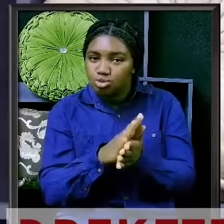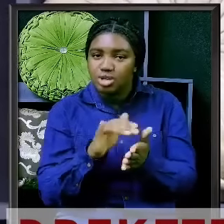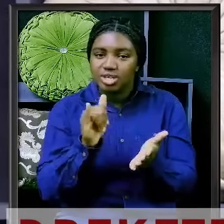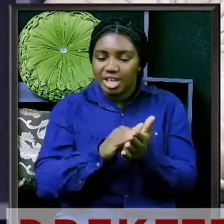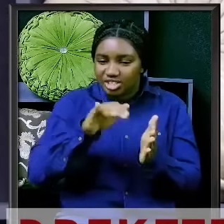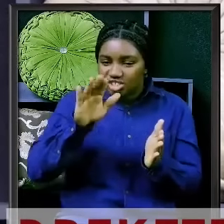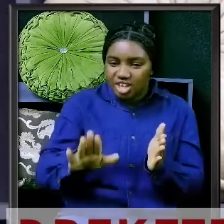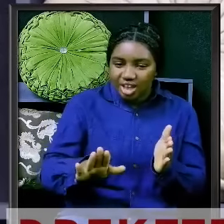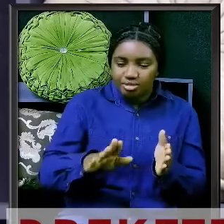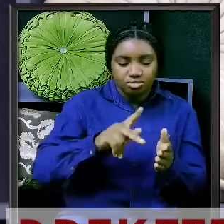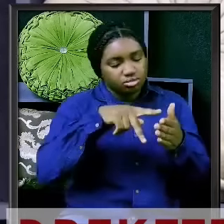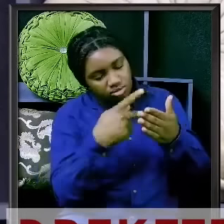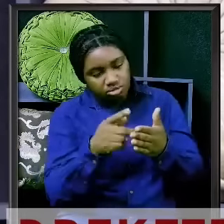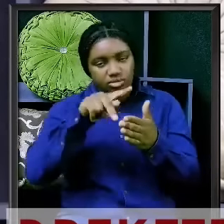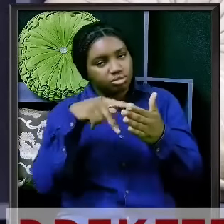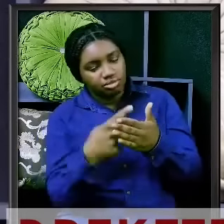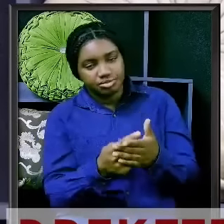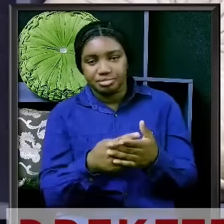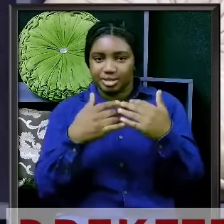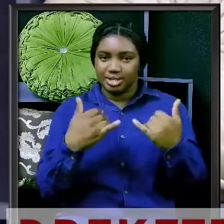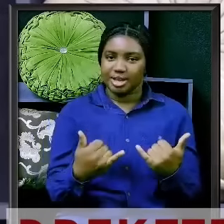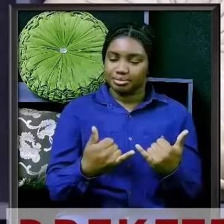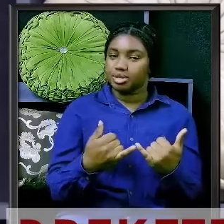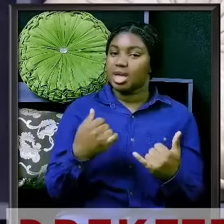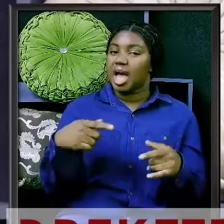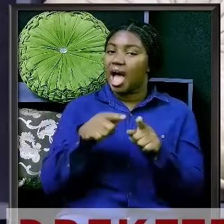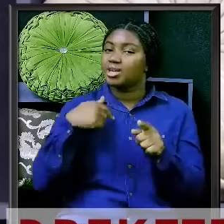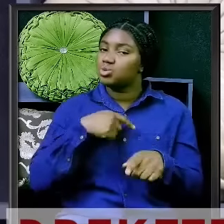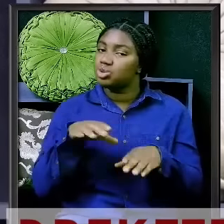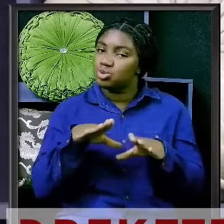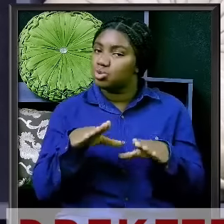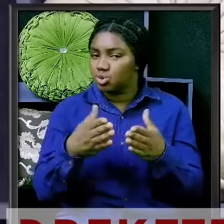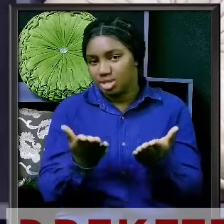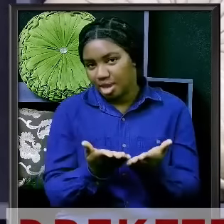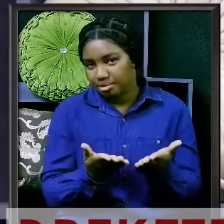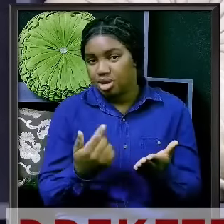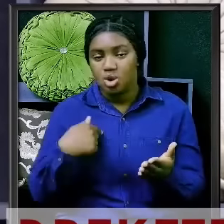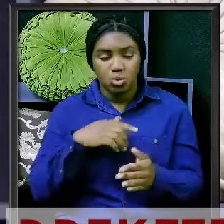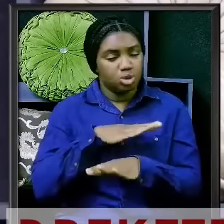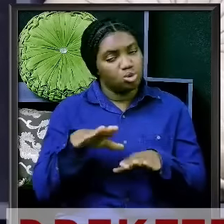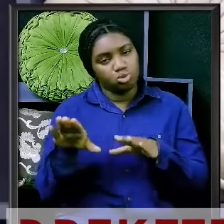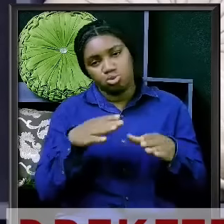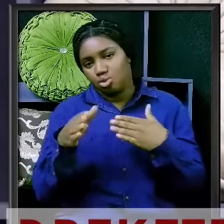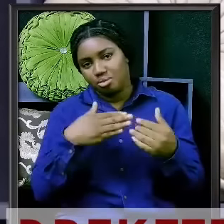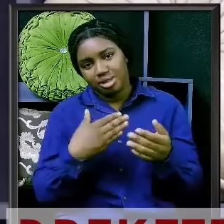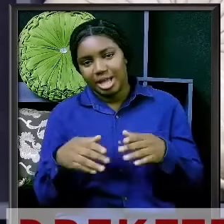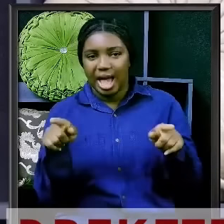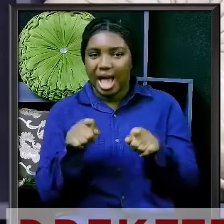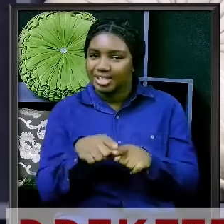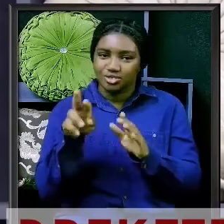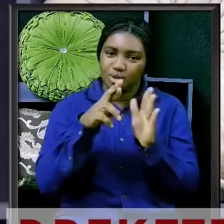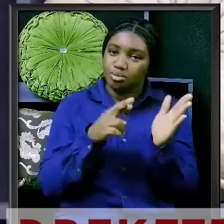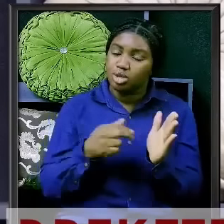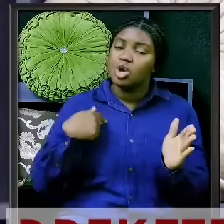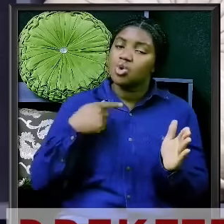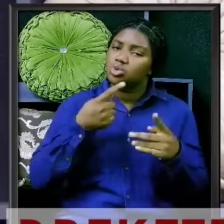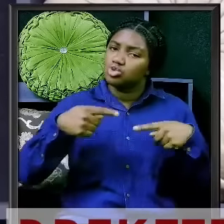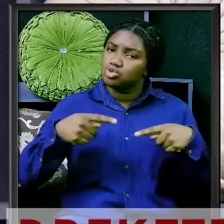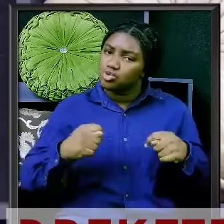Okay. So when he reach, he bring this matter, as we they do here, we know they do matter saying that because person report. We try to do